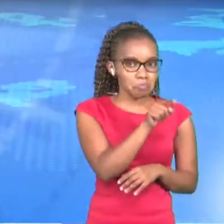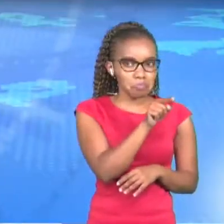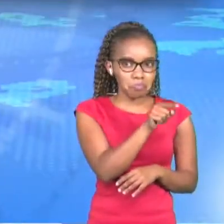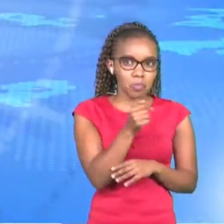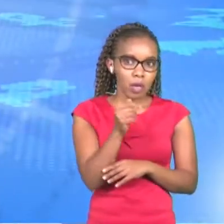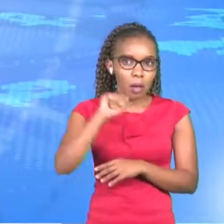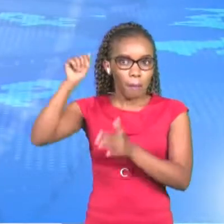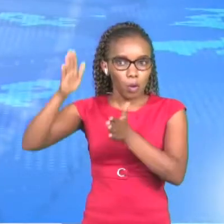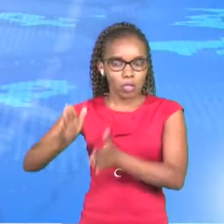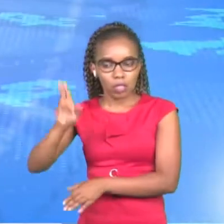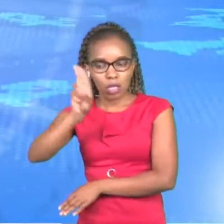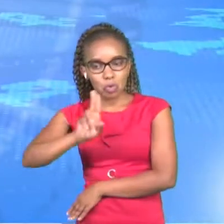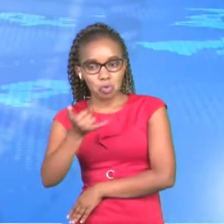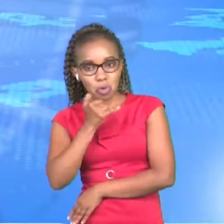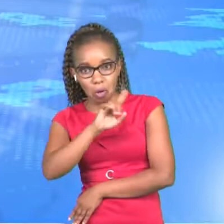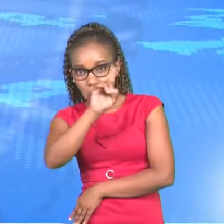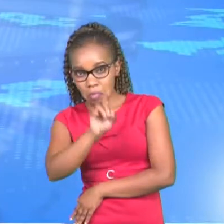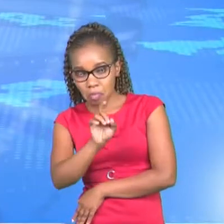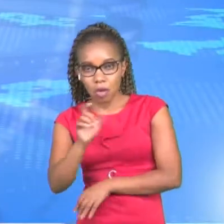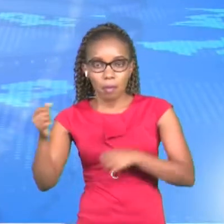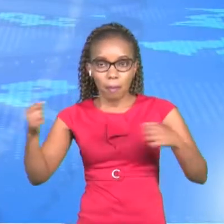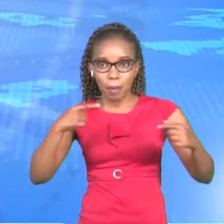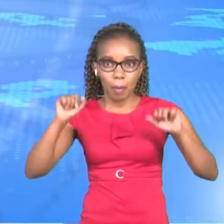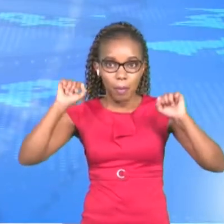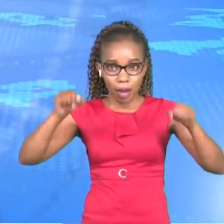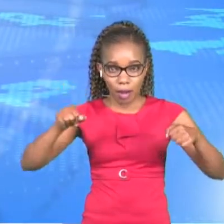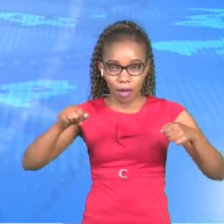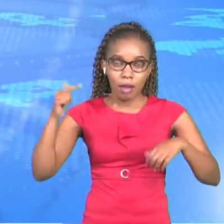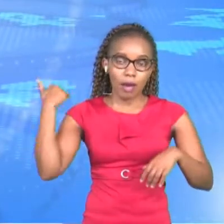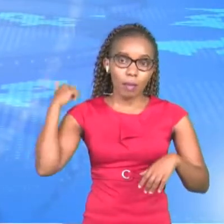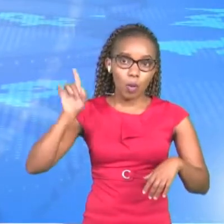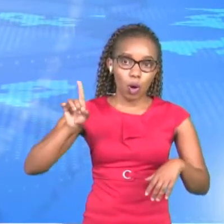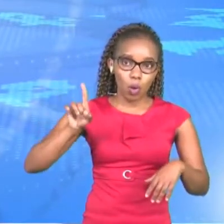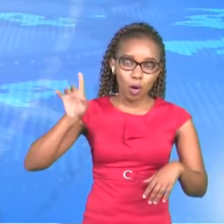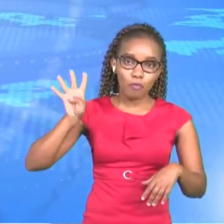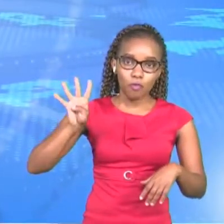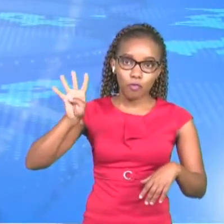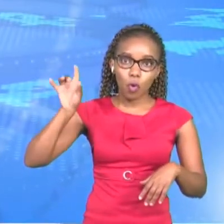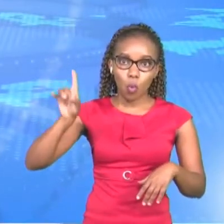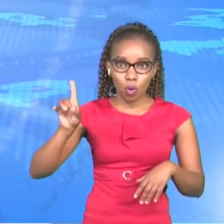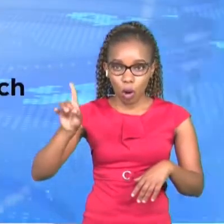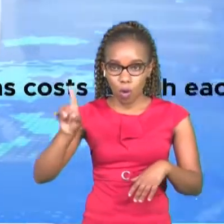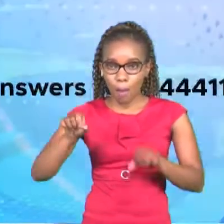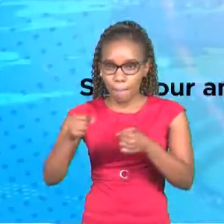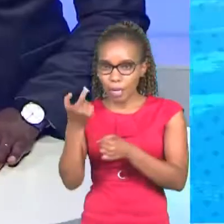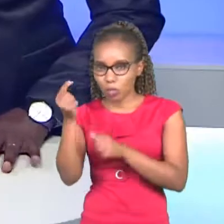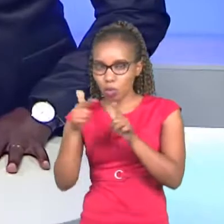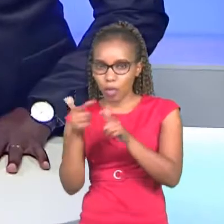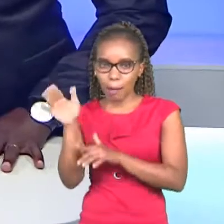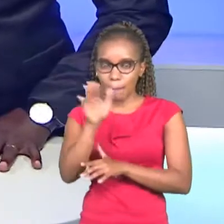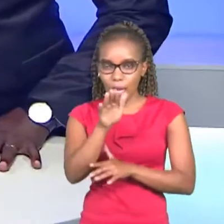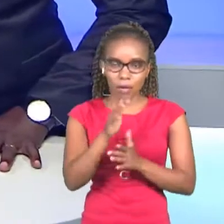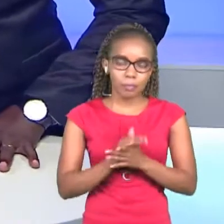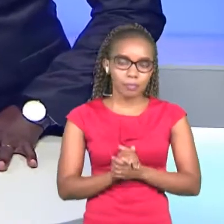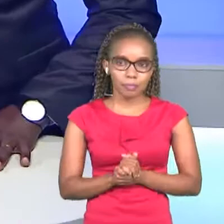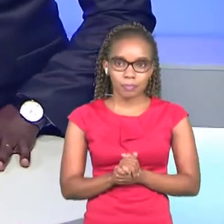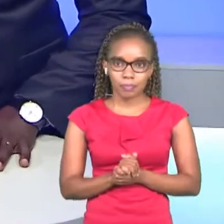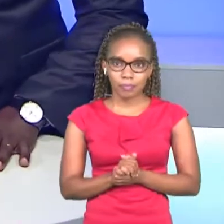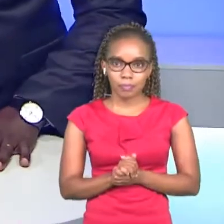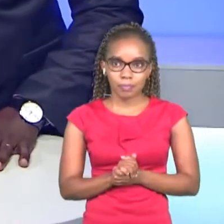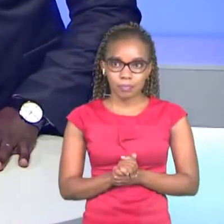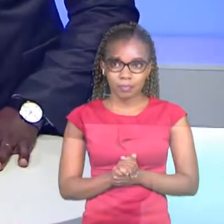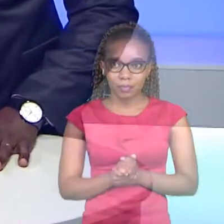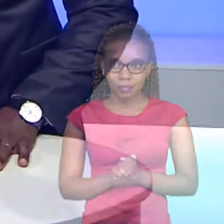by politicians? Talk to us on 111 444 111. We are taking a short break. We'll be back with more in a short while.